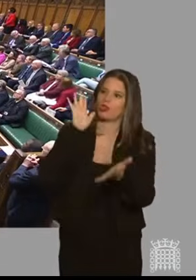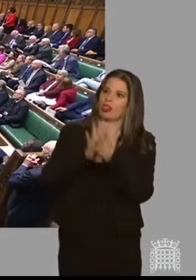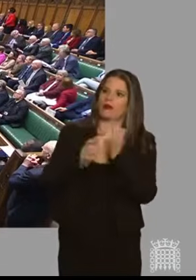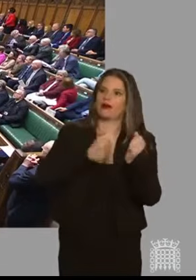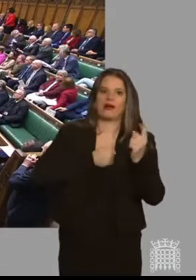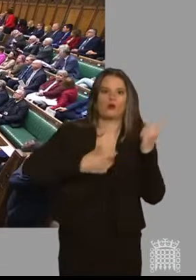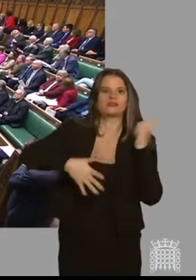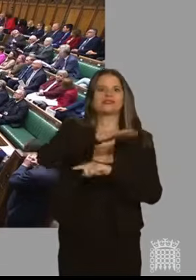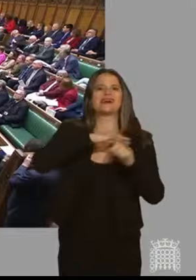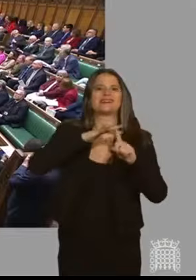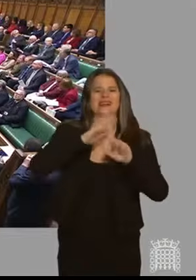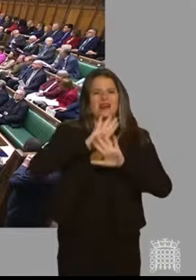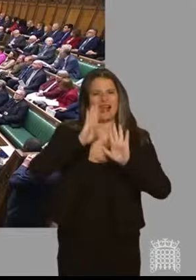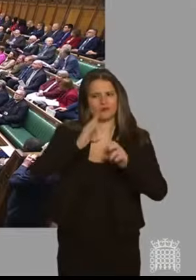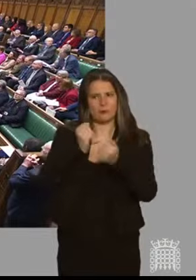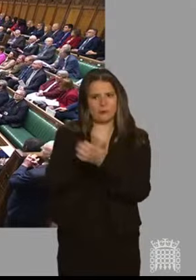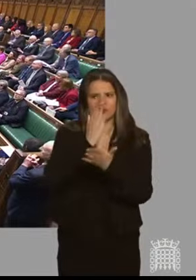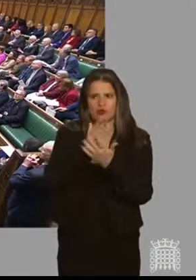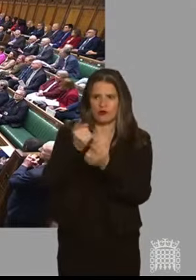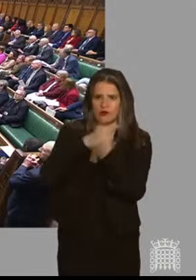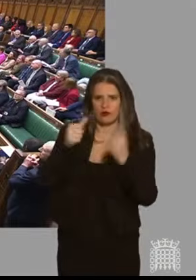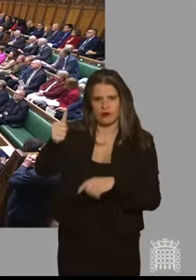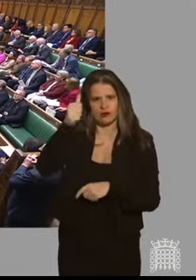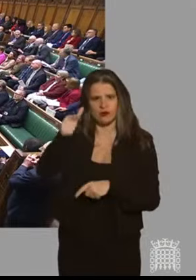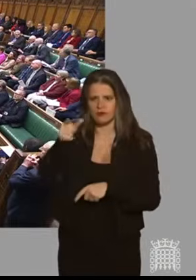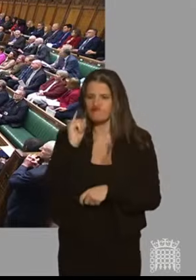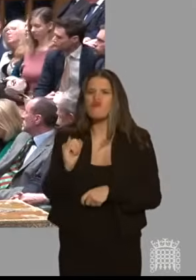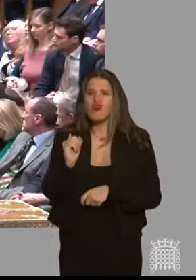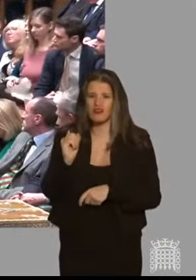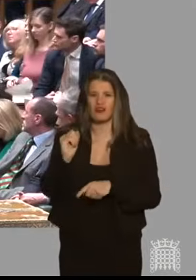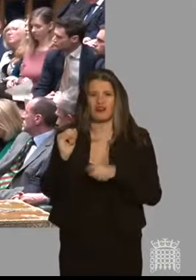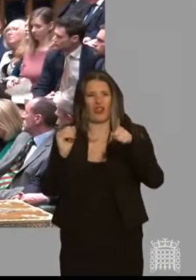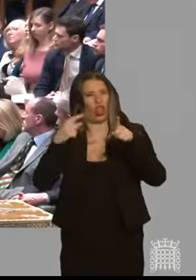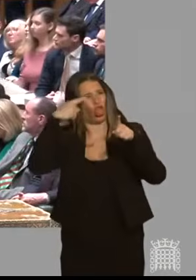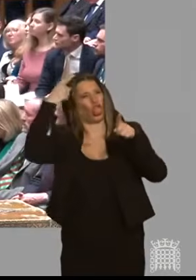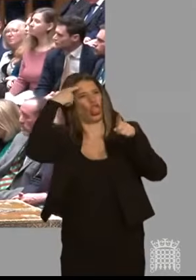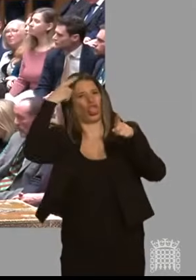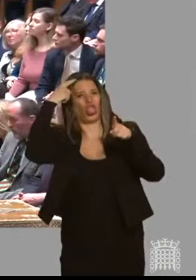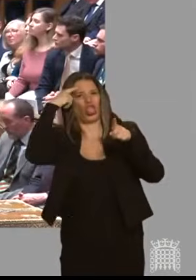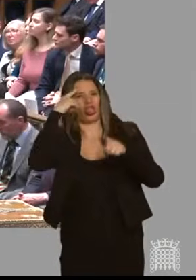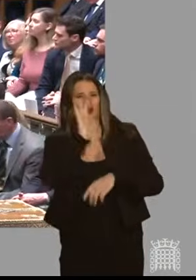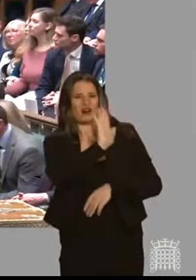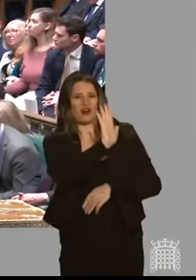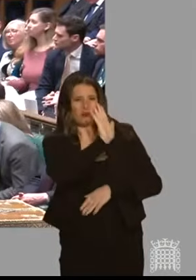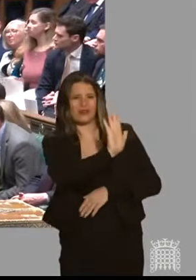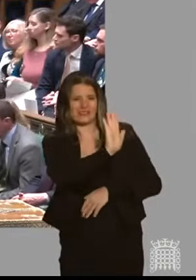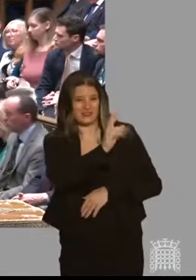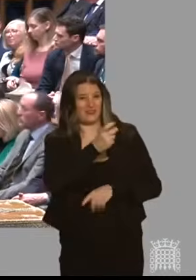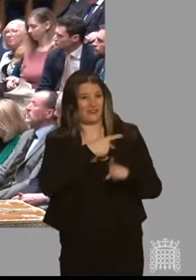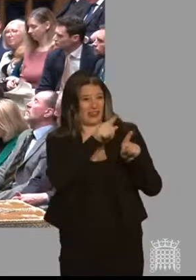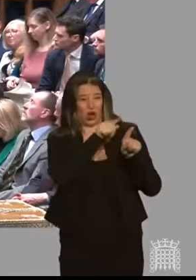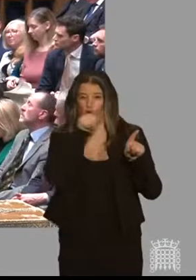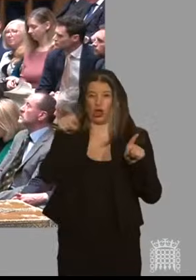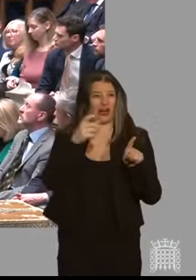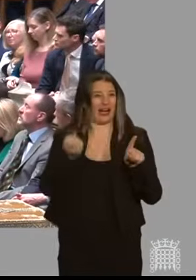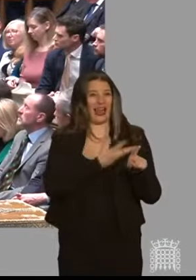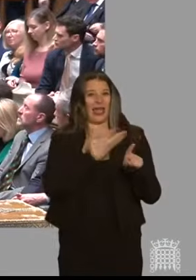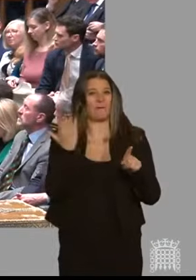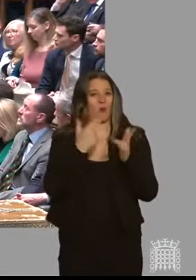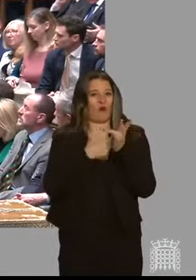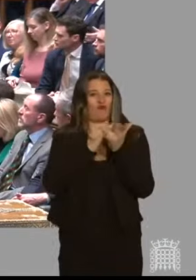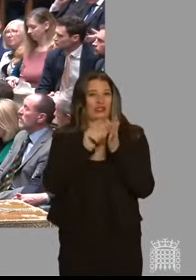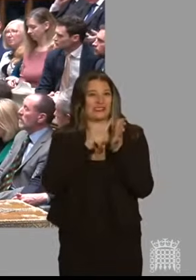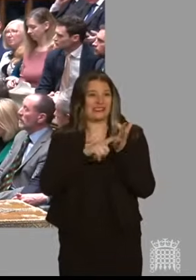Thank you, Mr. Speaker. Armed Forces personnel who served their country for 15 years are eligible for the